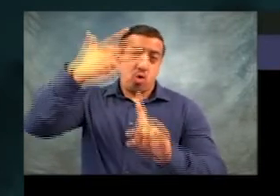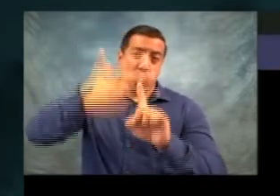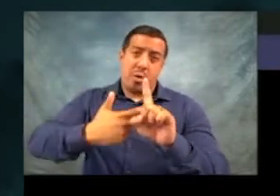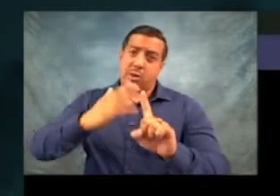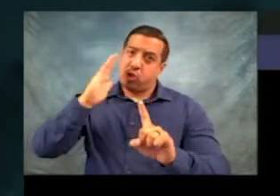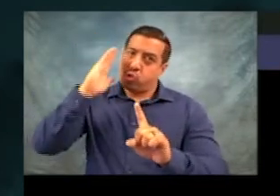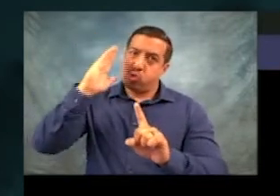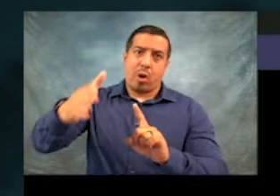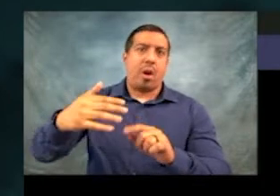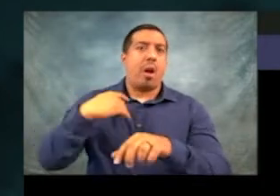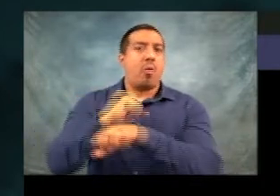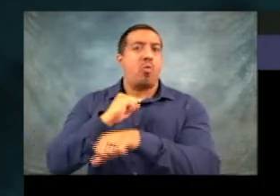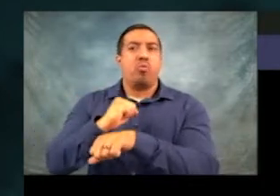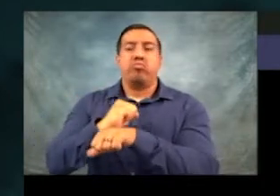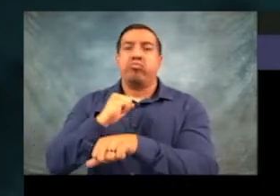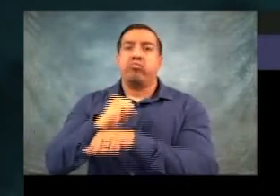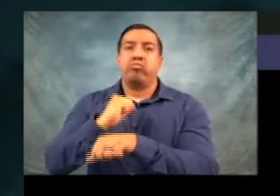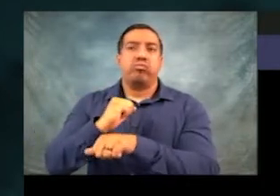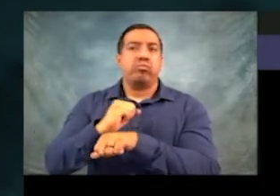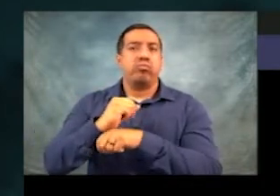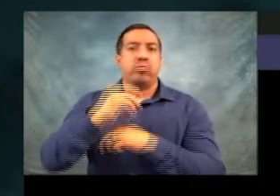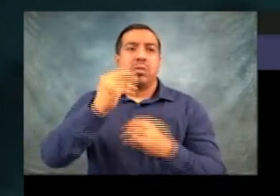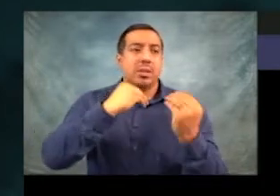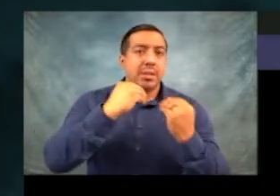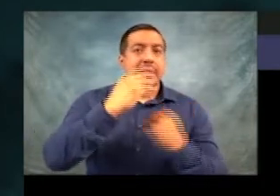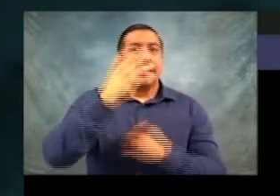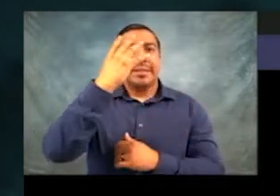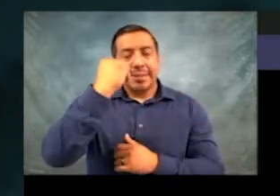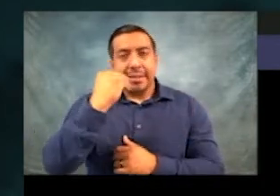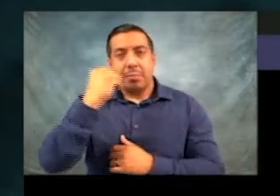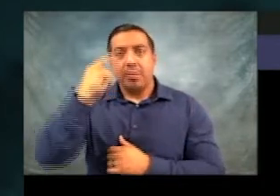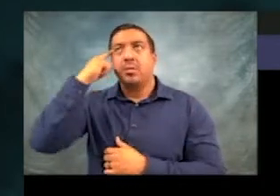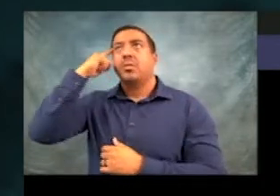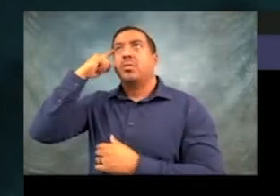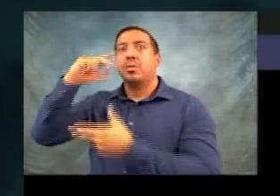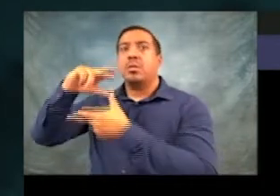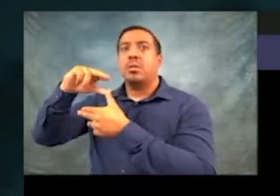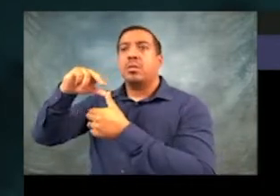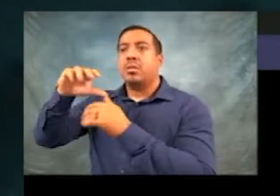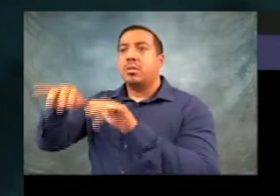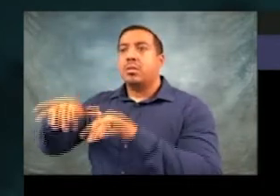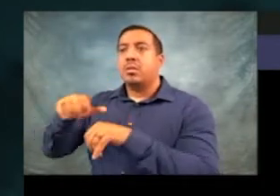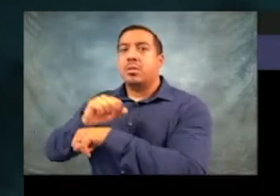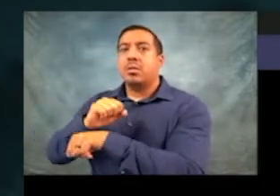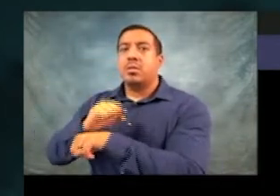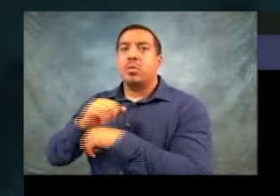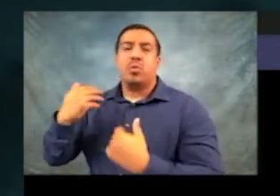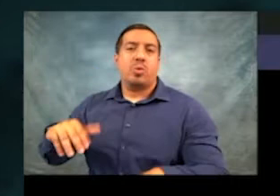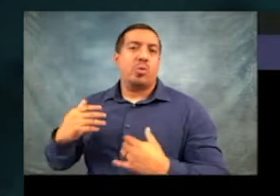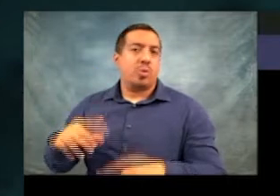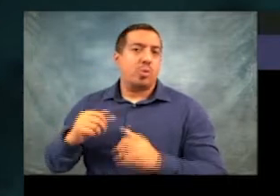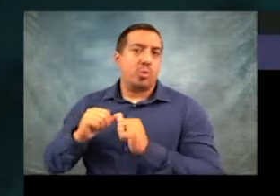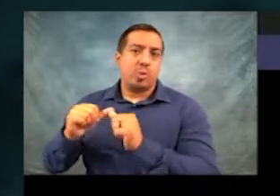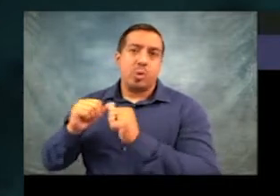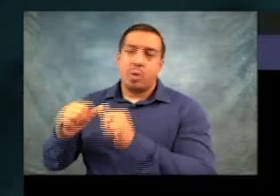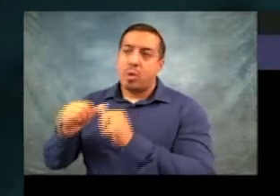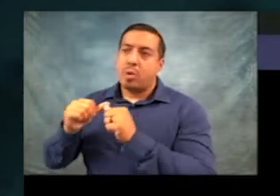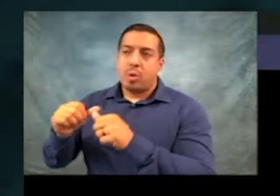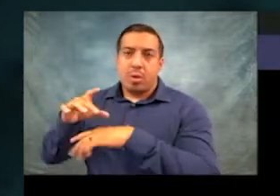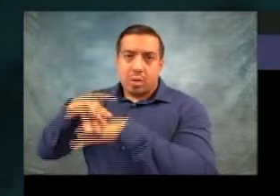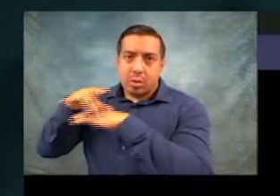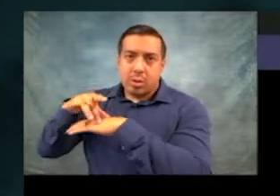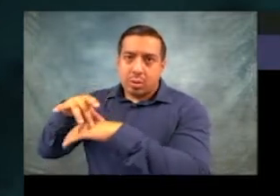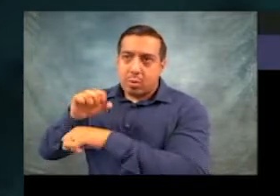did was eat, sleep, and think hurricanes. It was pretty rough.